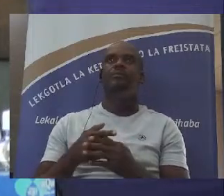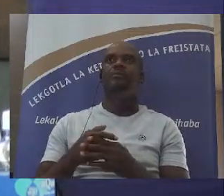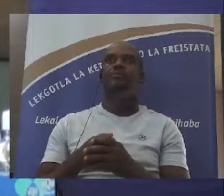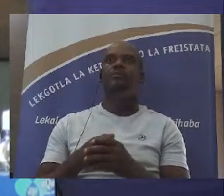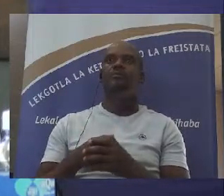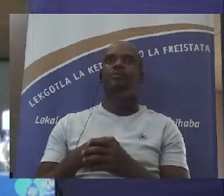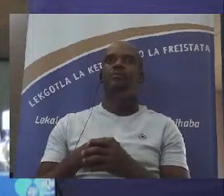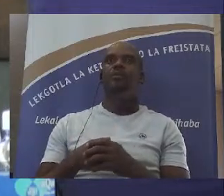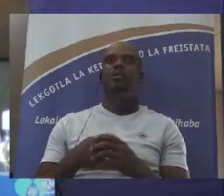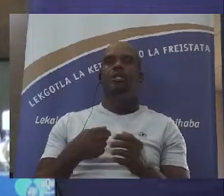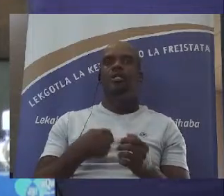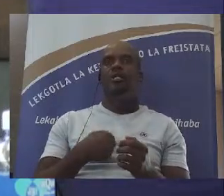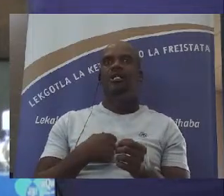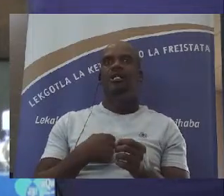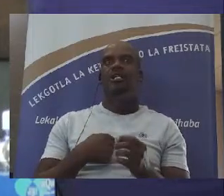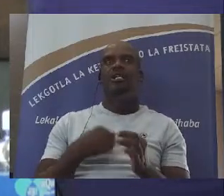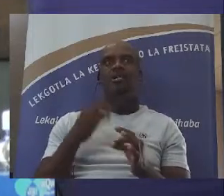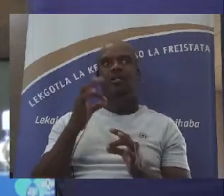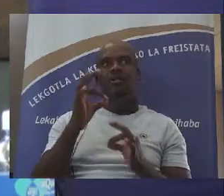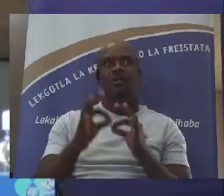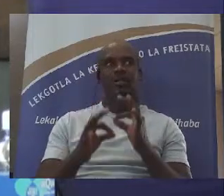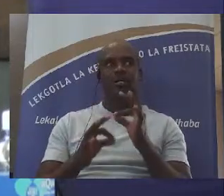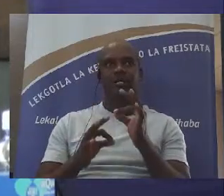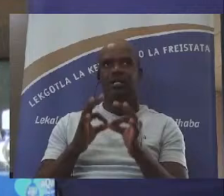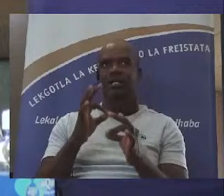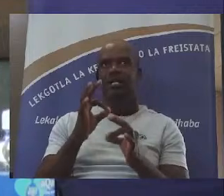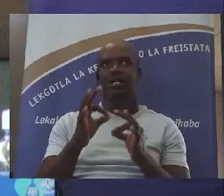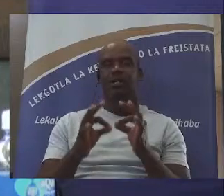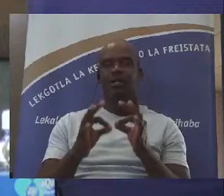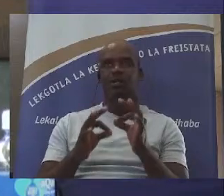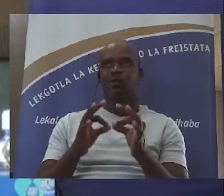Ke tlo tlhalosa the application for reconnaissance permit,